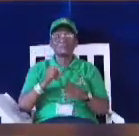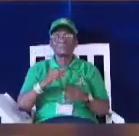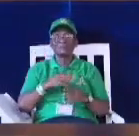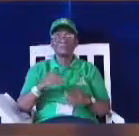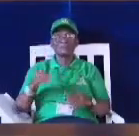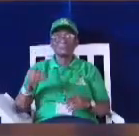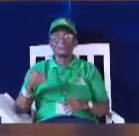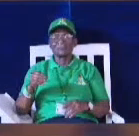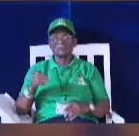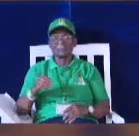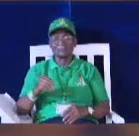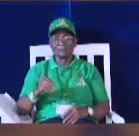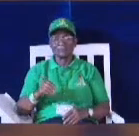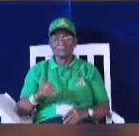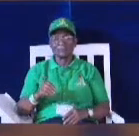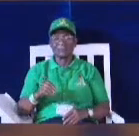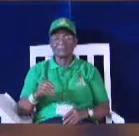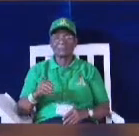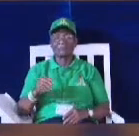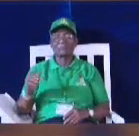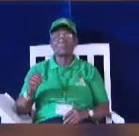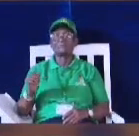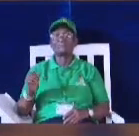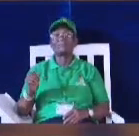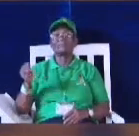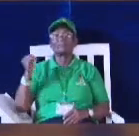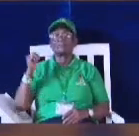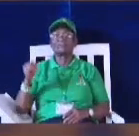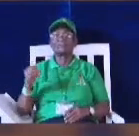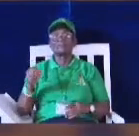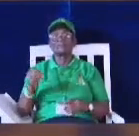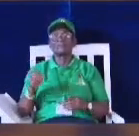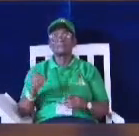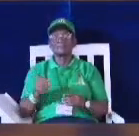and the body was healed.